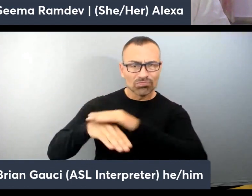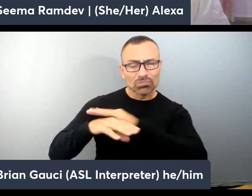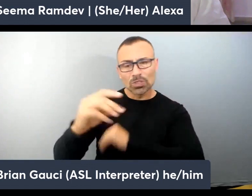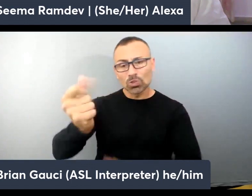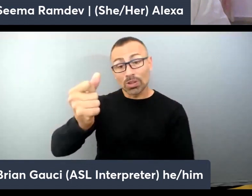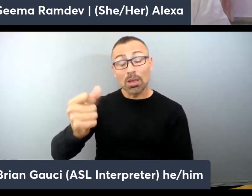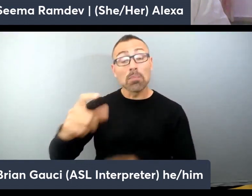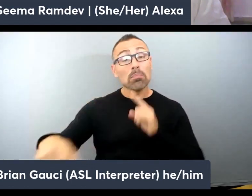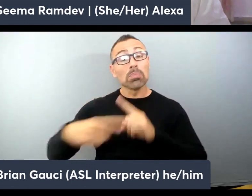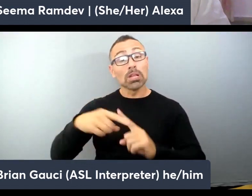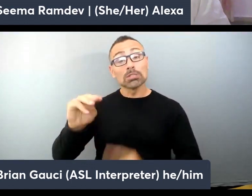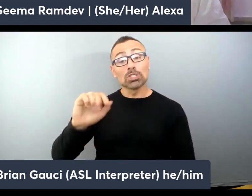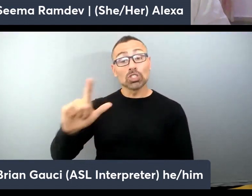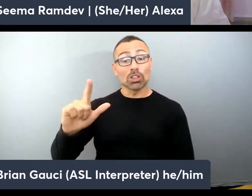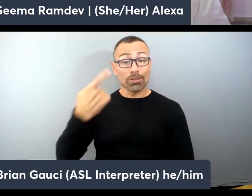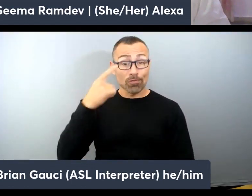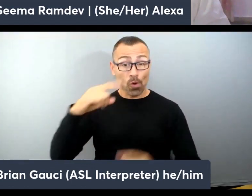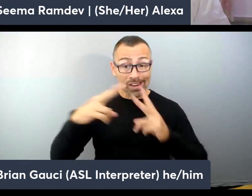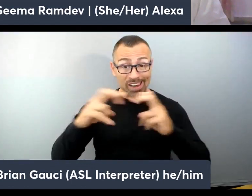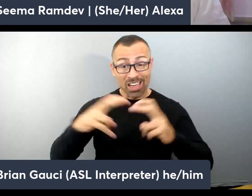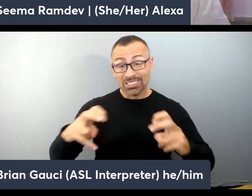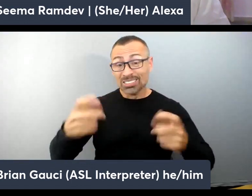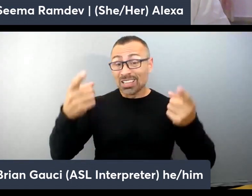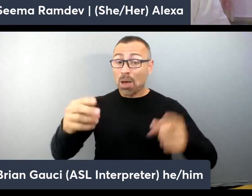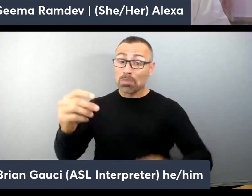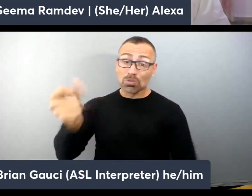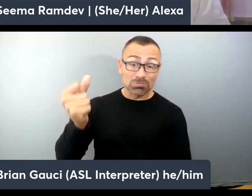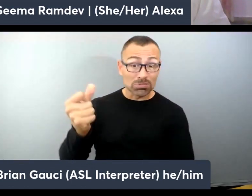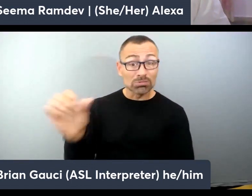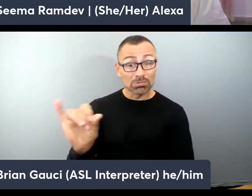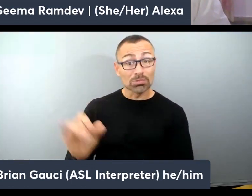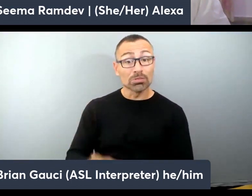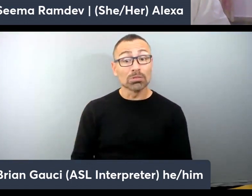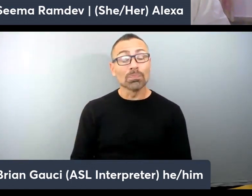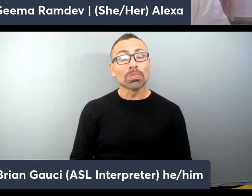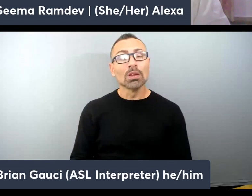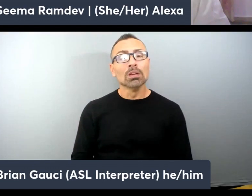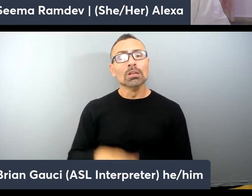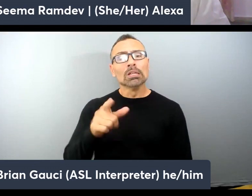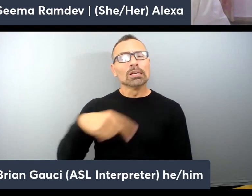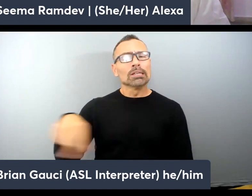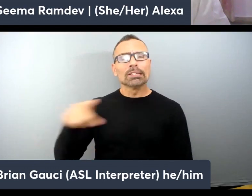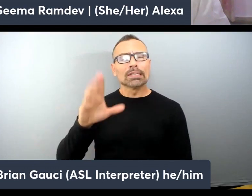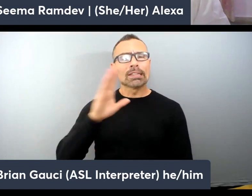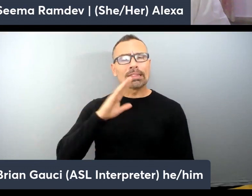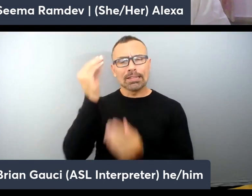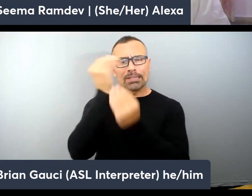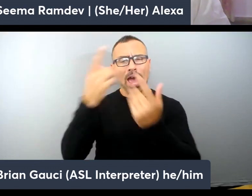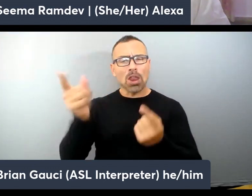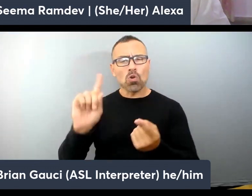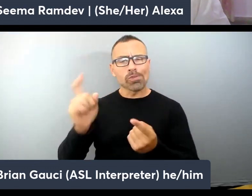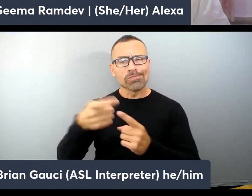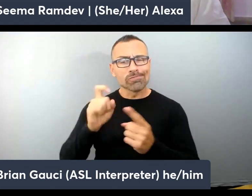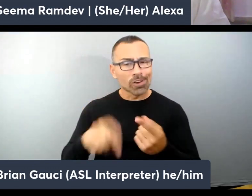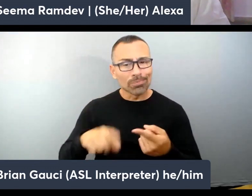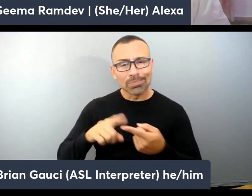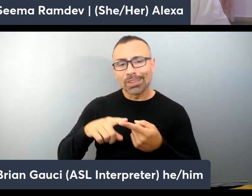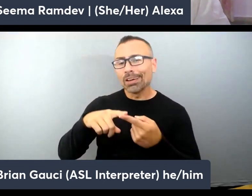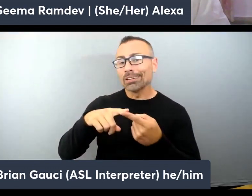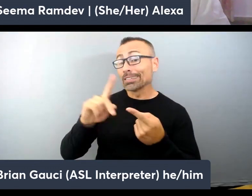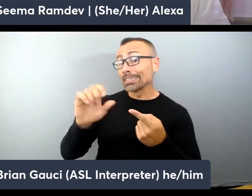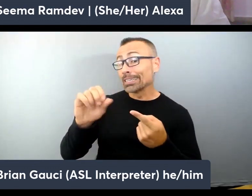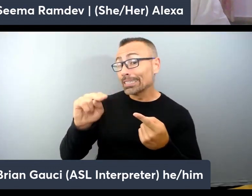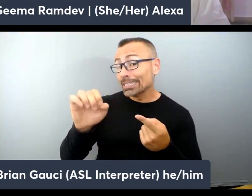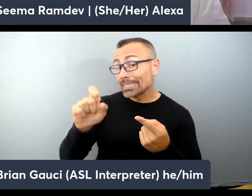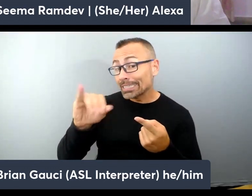seconds. Streaming jobs can consume data from various sources such as Amazon Kinesis,